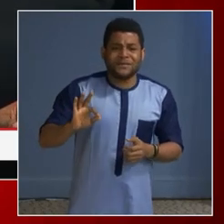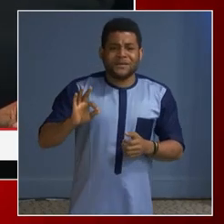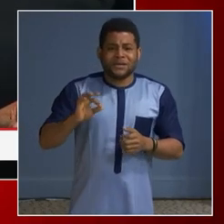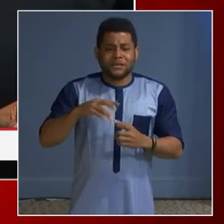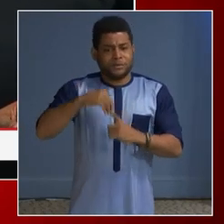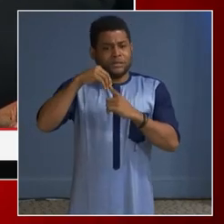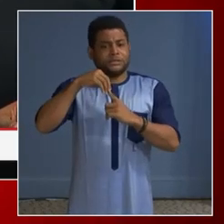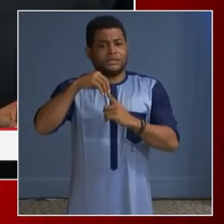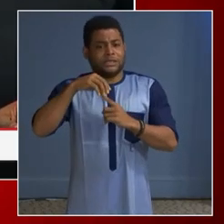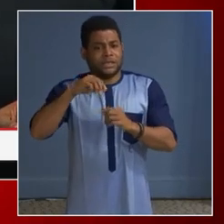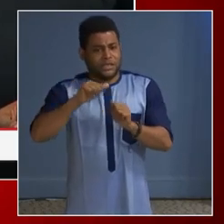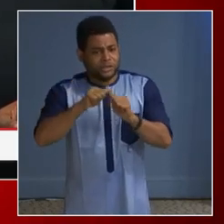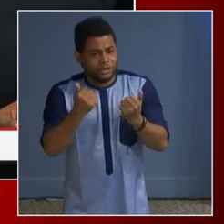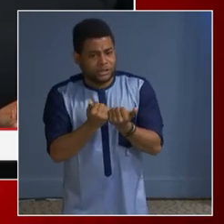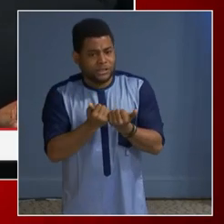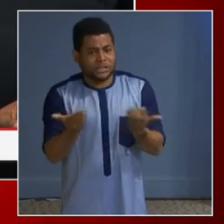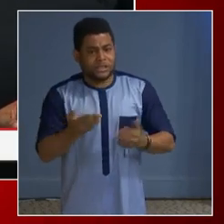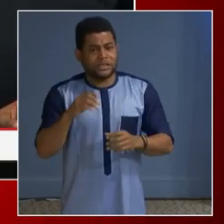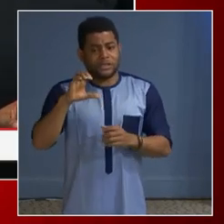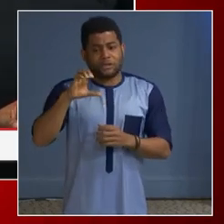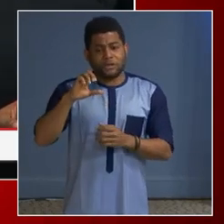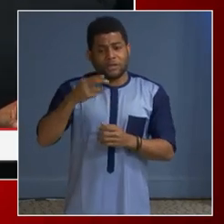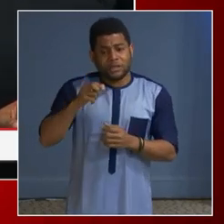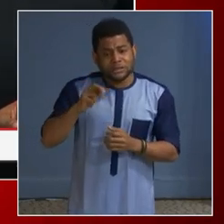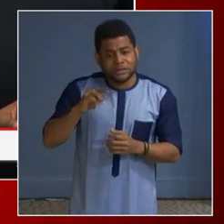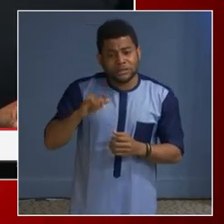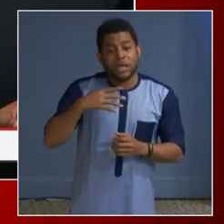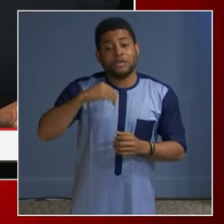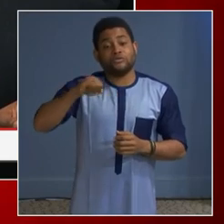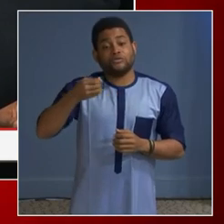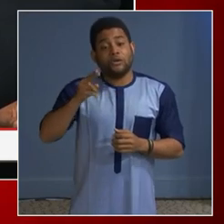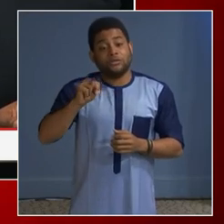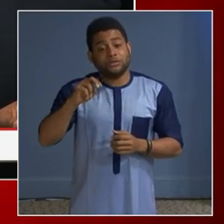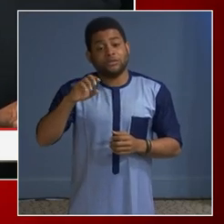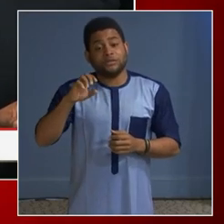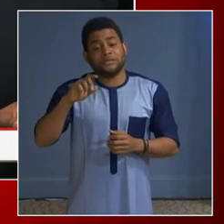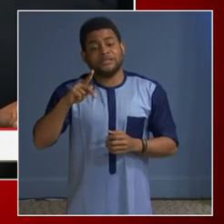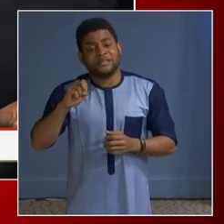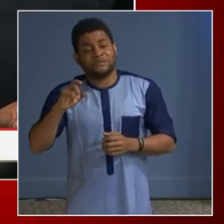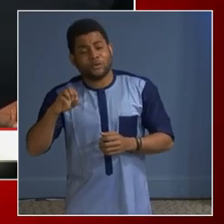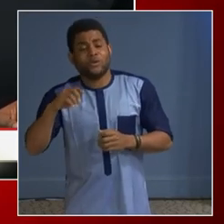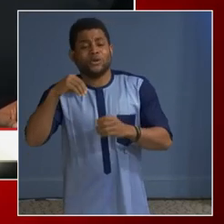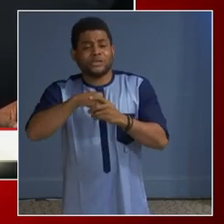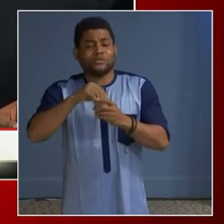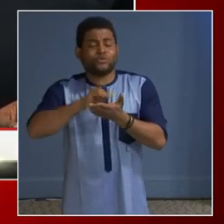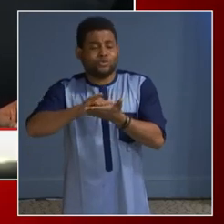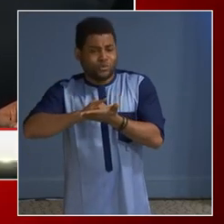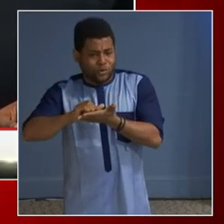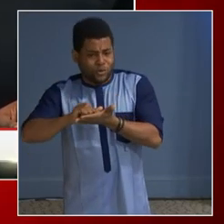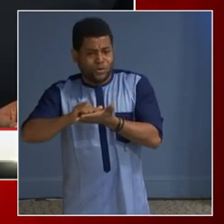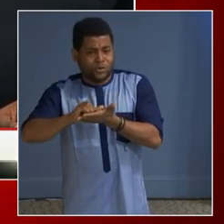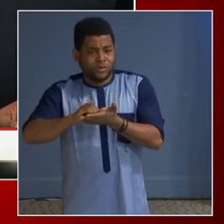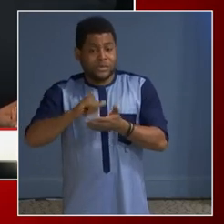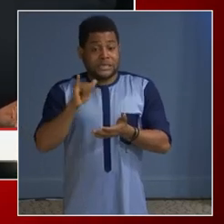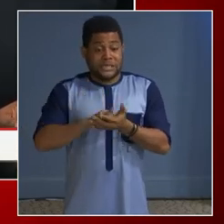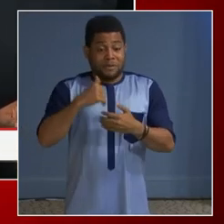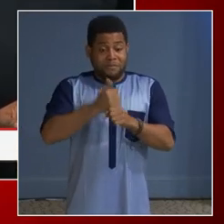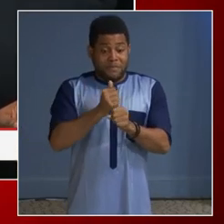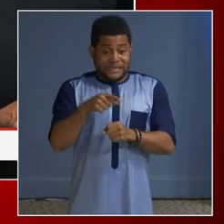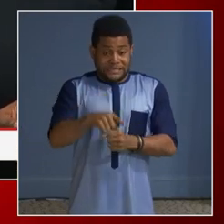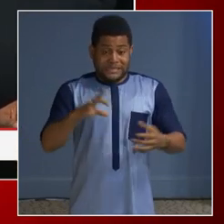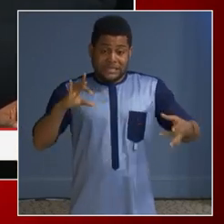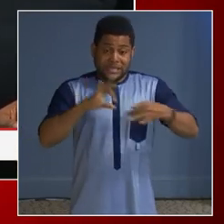Patterson here in Washington and John DeVito in the New York field office for helping us make these connections that link the DC and New York